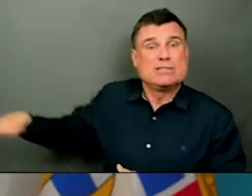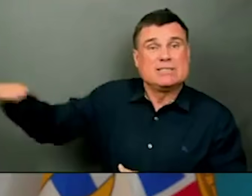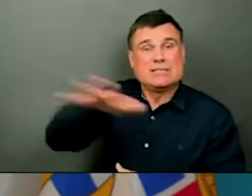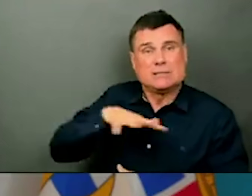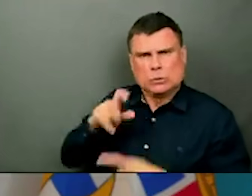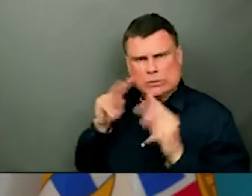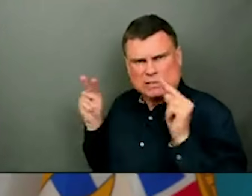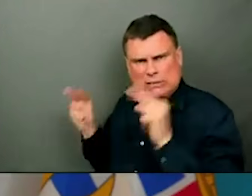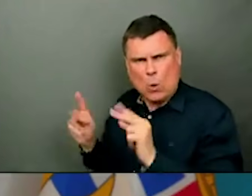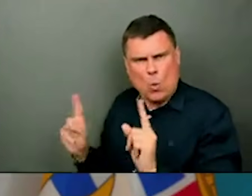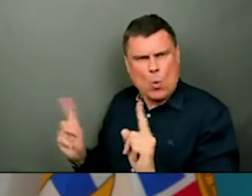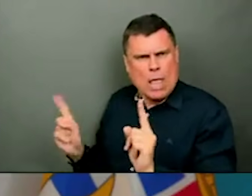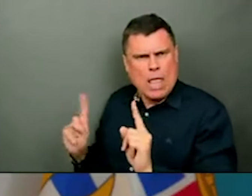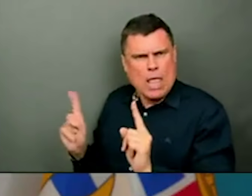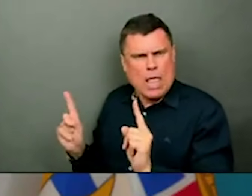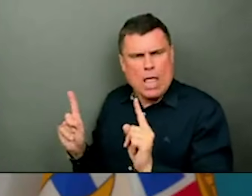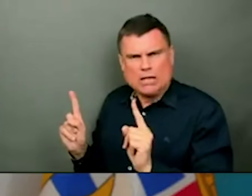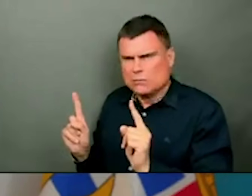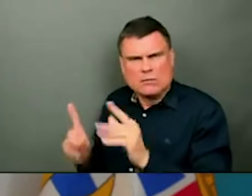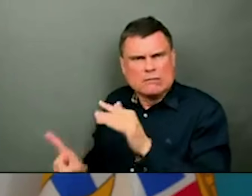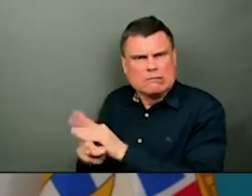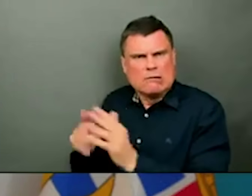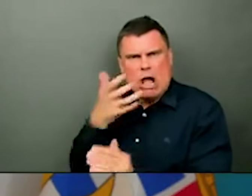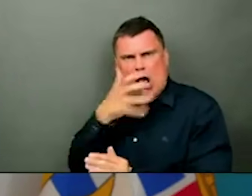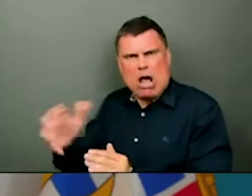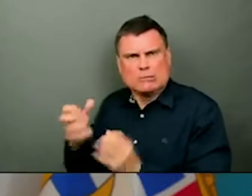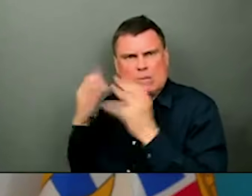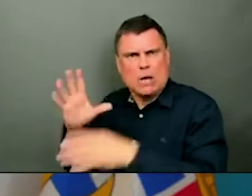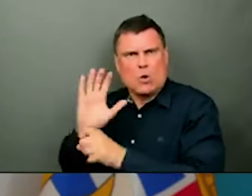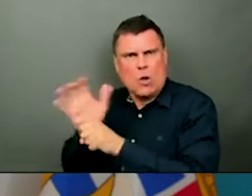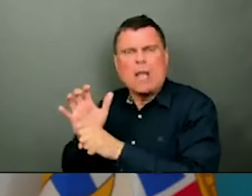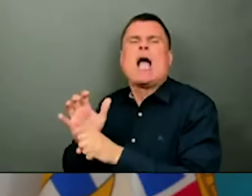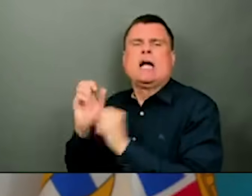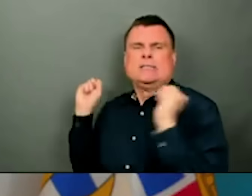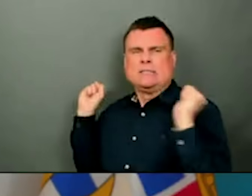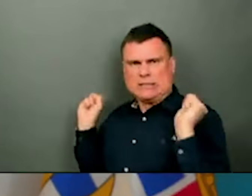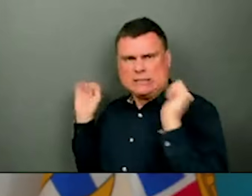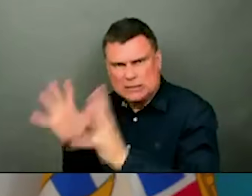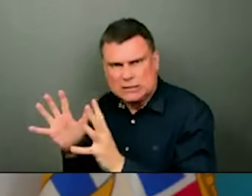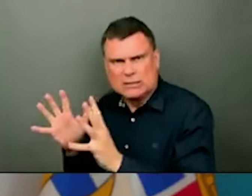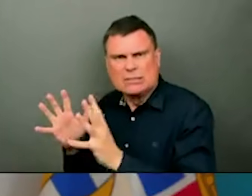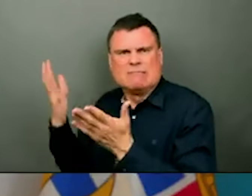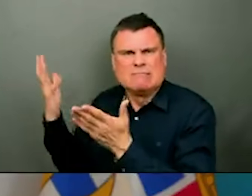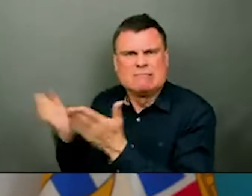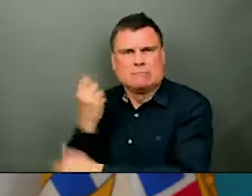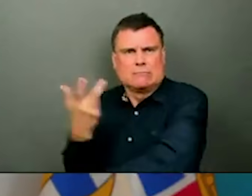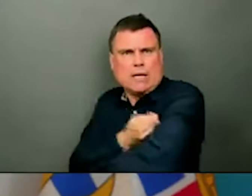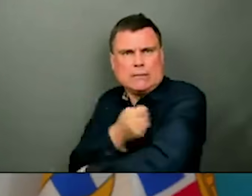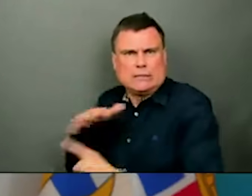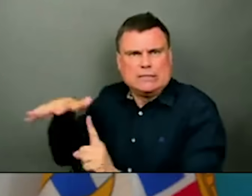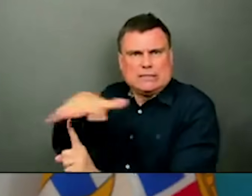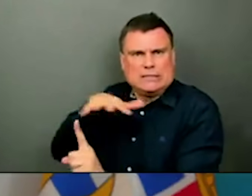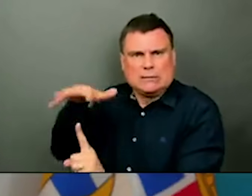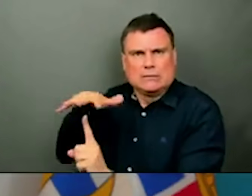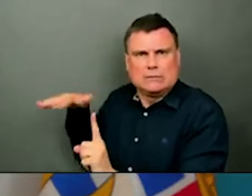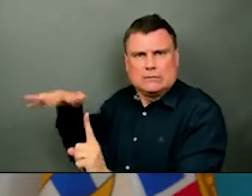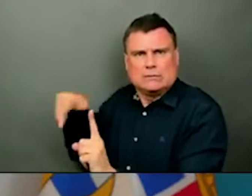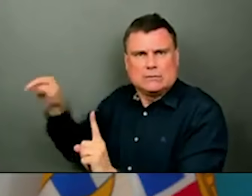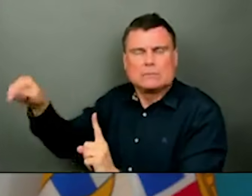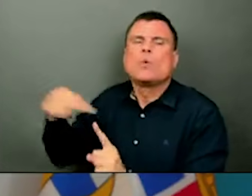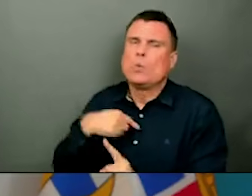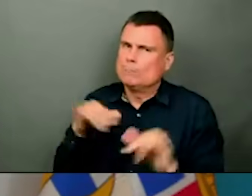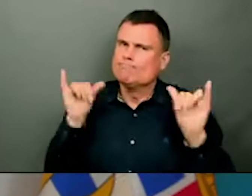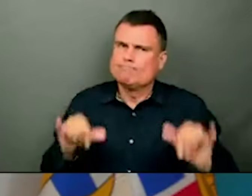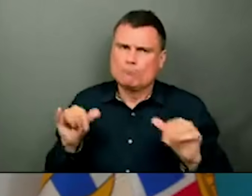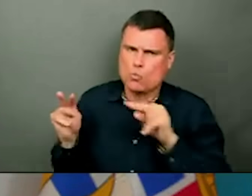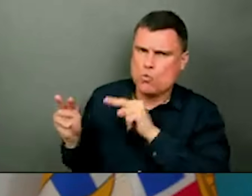and to get registered and get into that immunization stream. And we'll continue to look at those high-risk